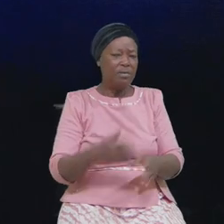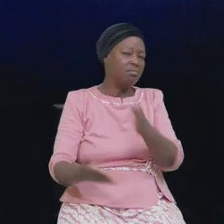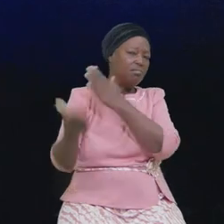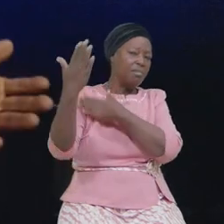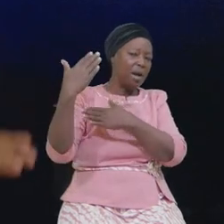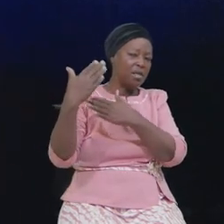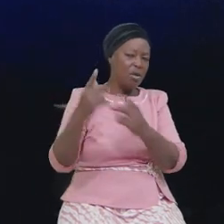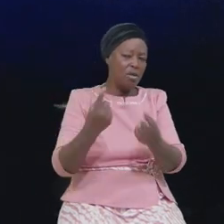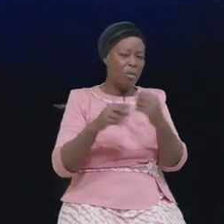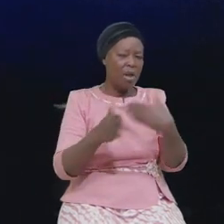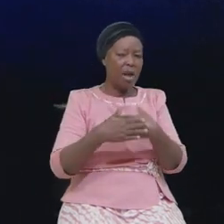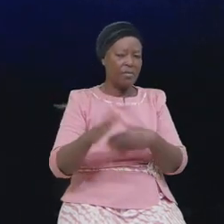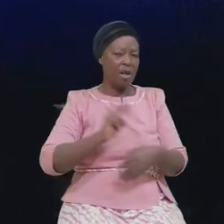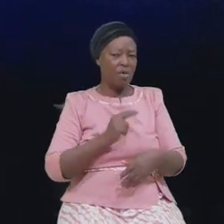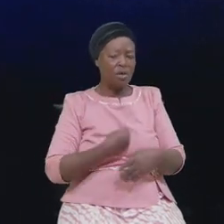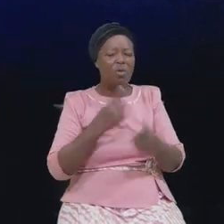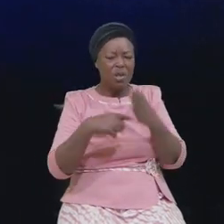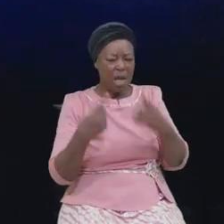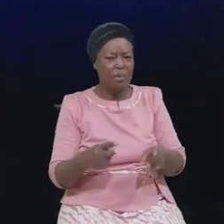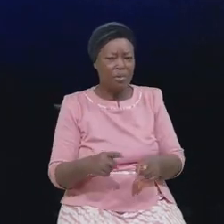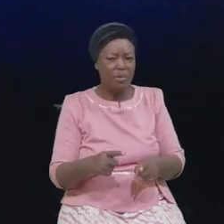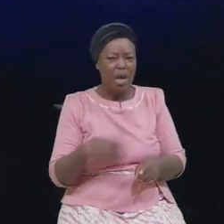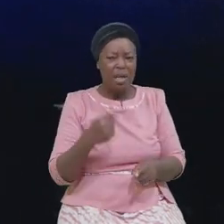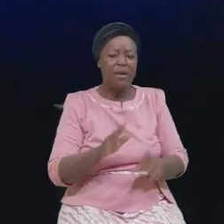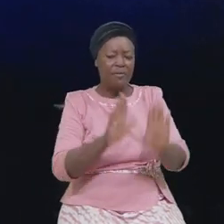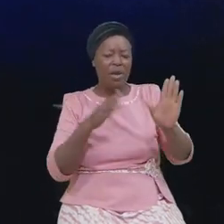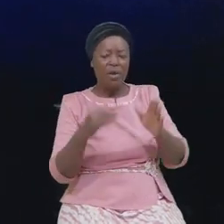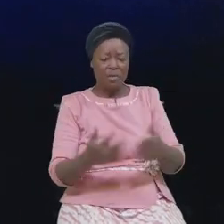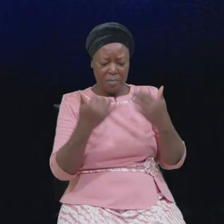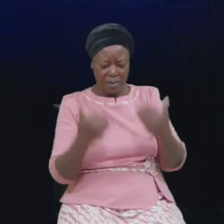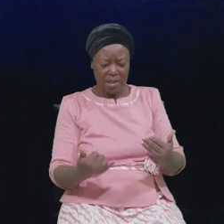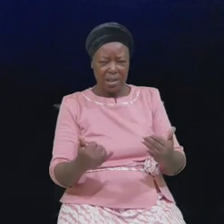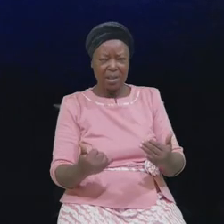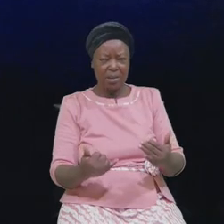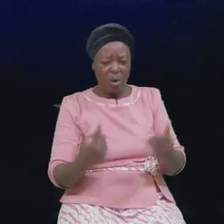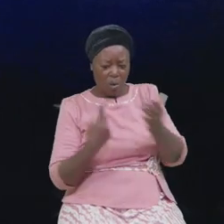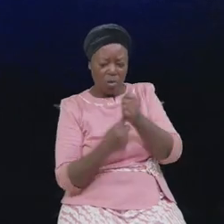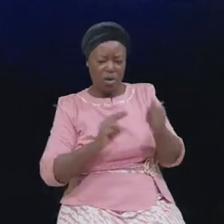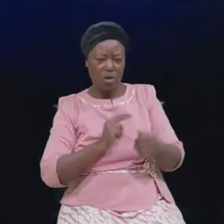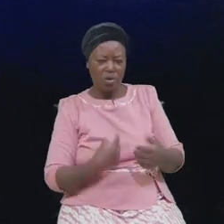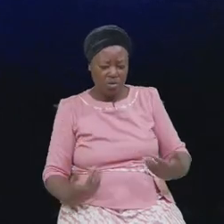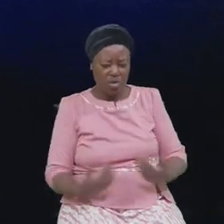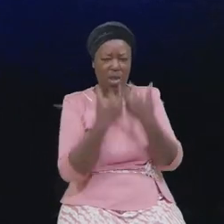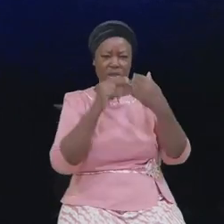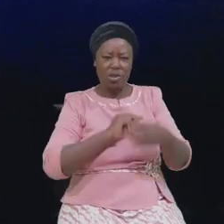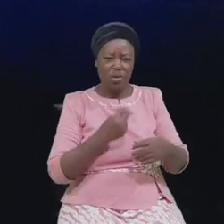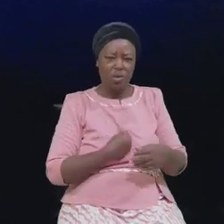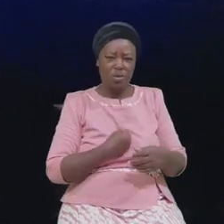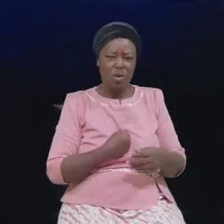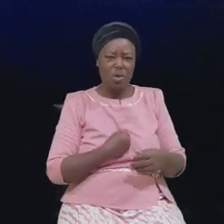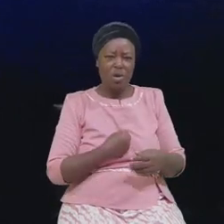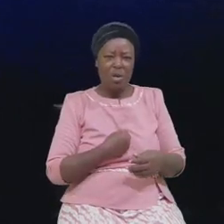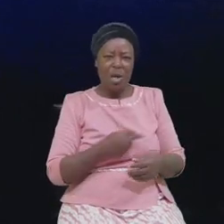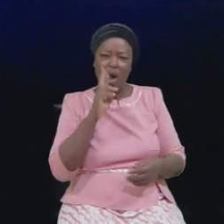happen? The fear of the present goading us, challenging us, pinching us,